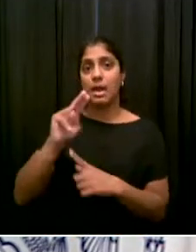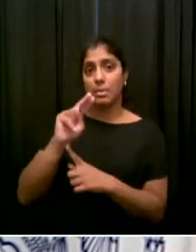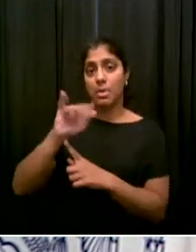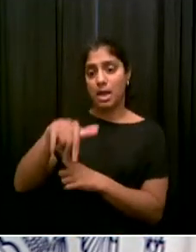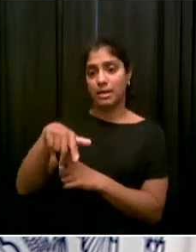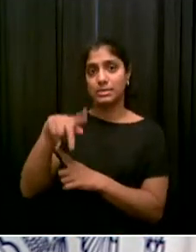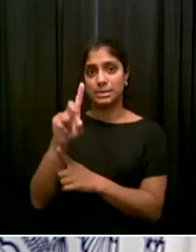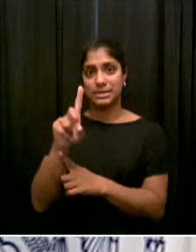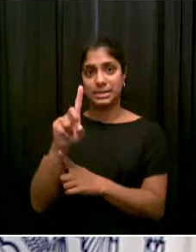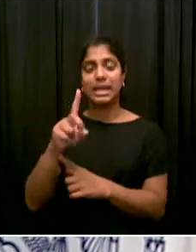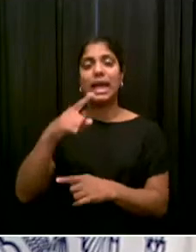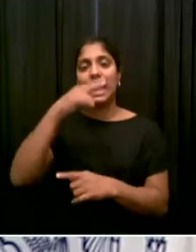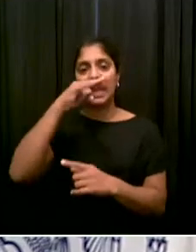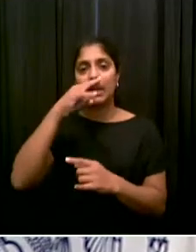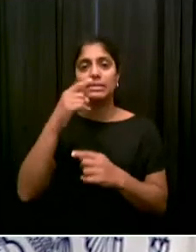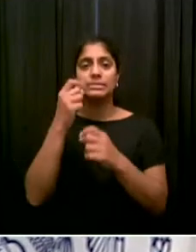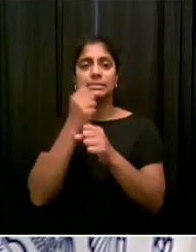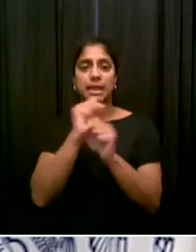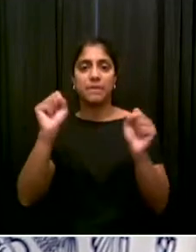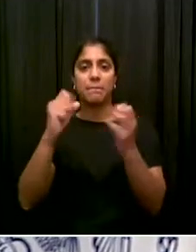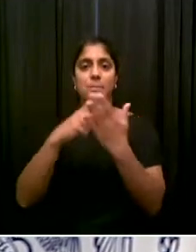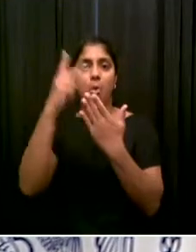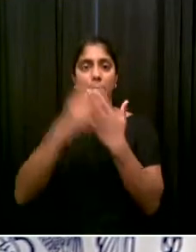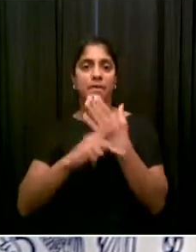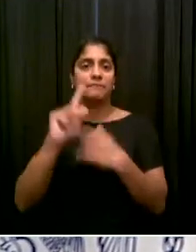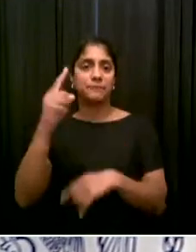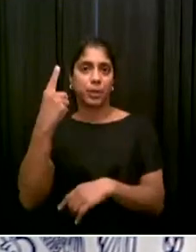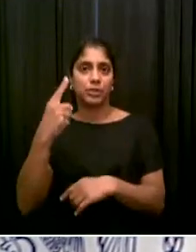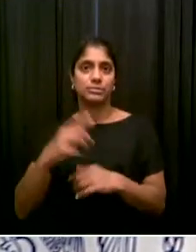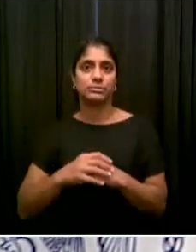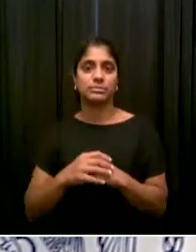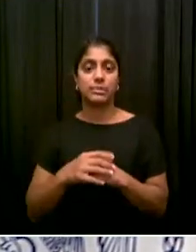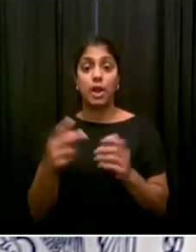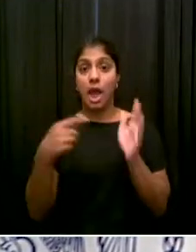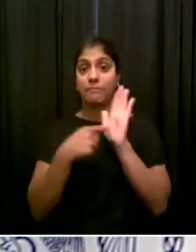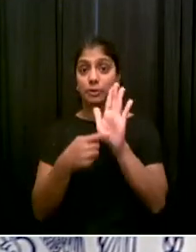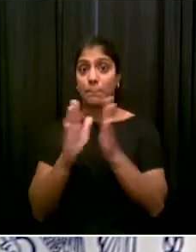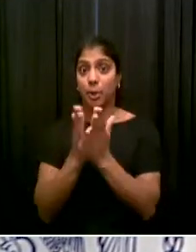this booklet. It's really powerful and really moving.